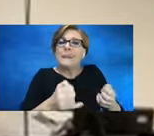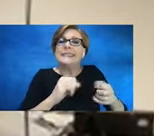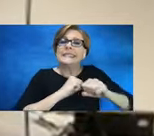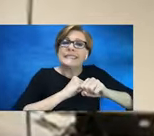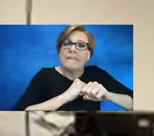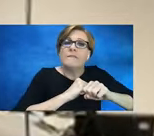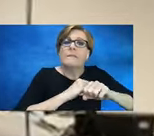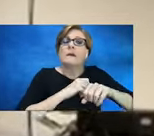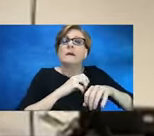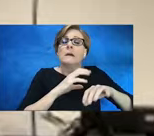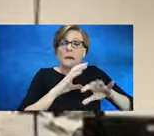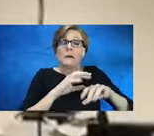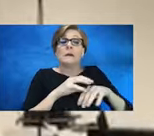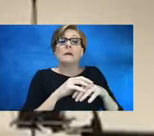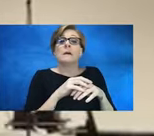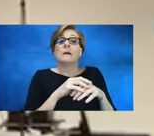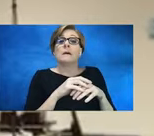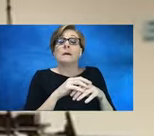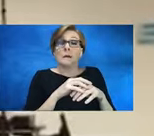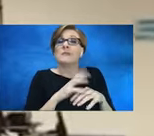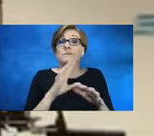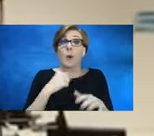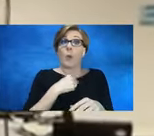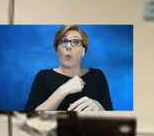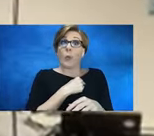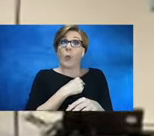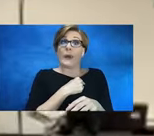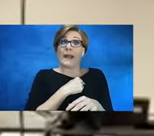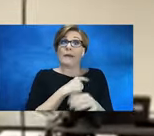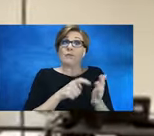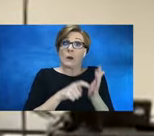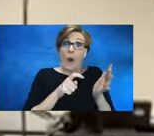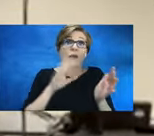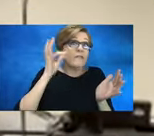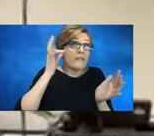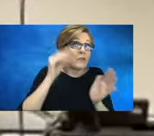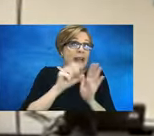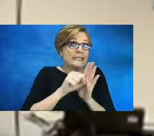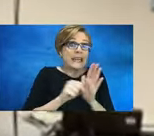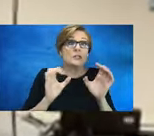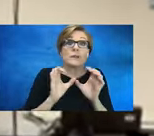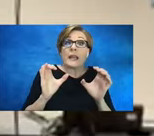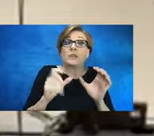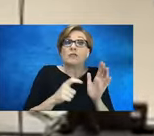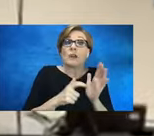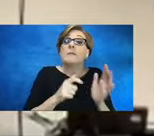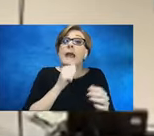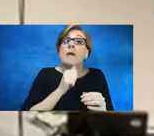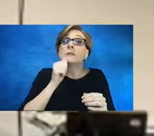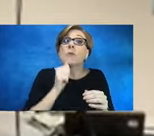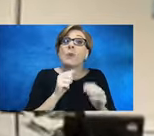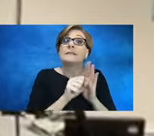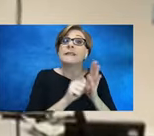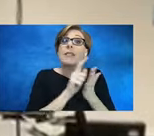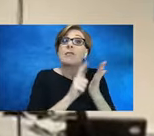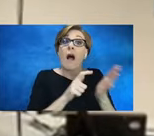long before. Right, and that comes through federal and state certification requirements. So in state, in Arizona, our state law